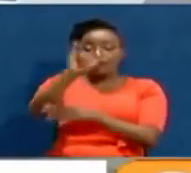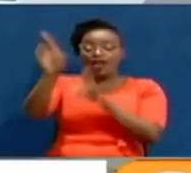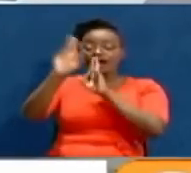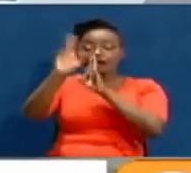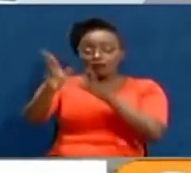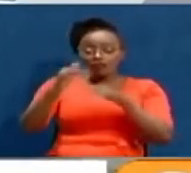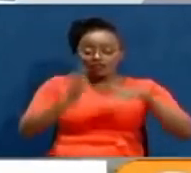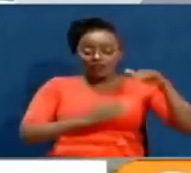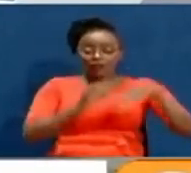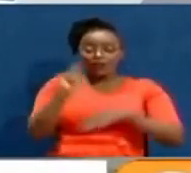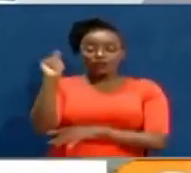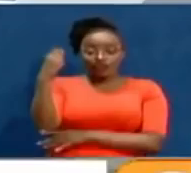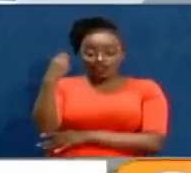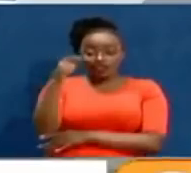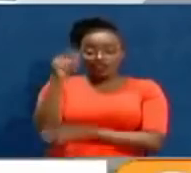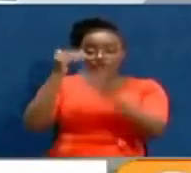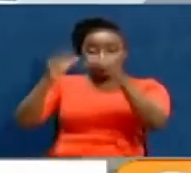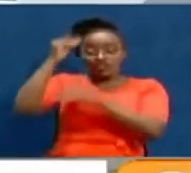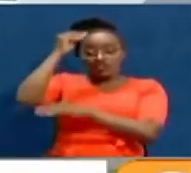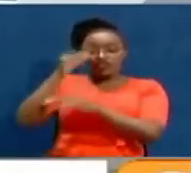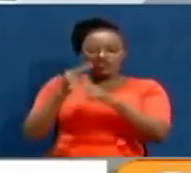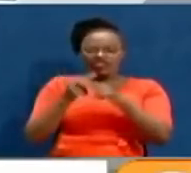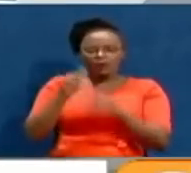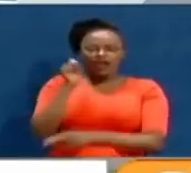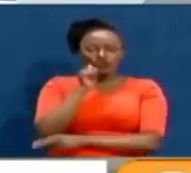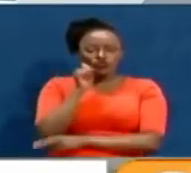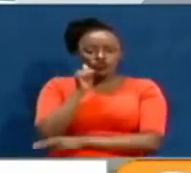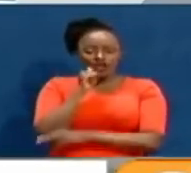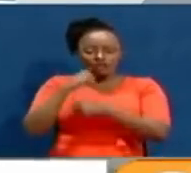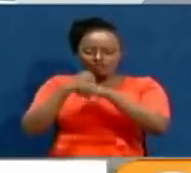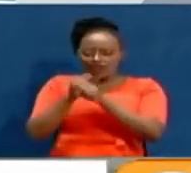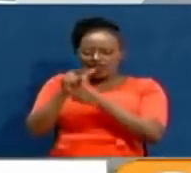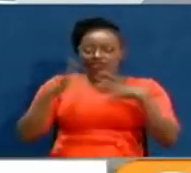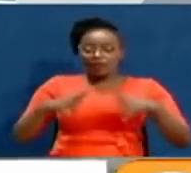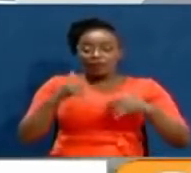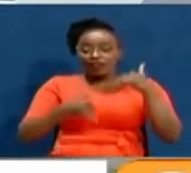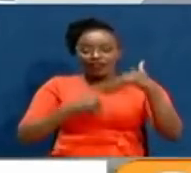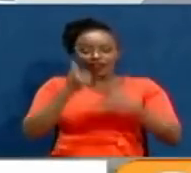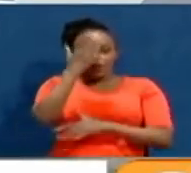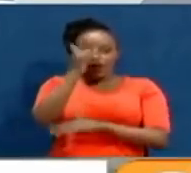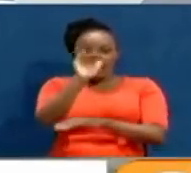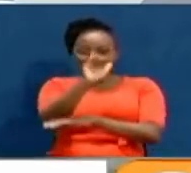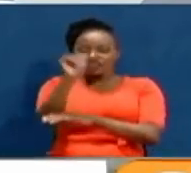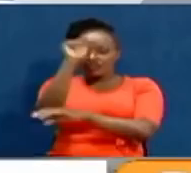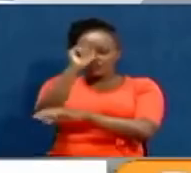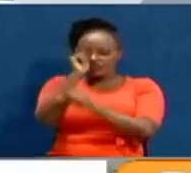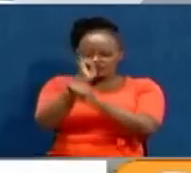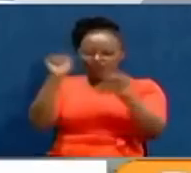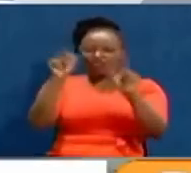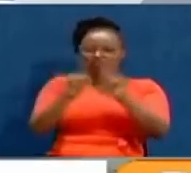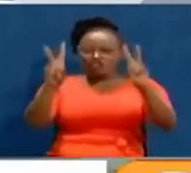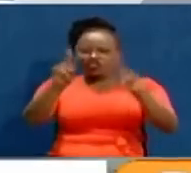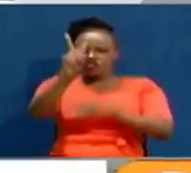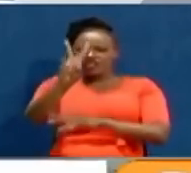BBI report on the bombers of Kenya. University student Ashura Michael brought down the hall when she urged the president to make good his search